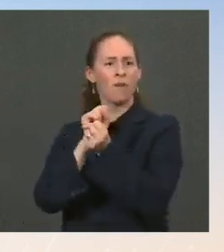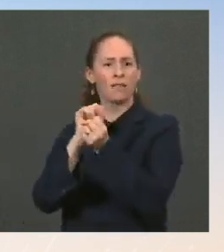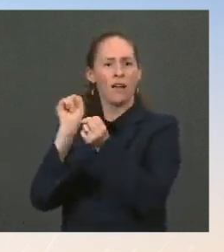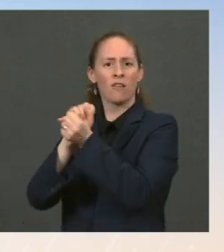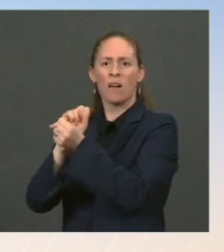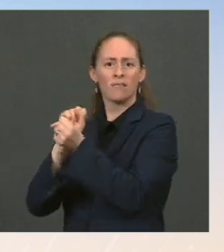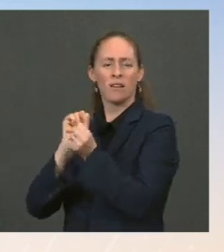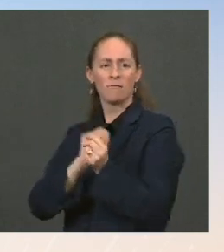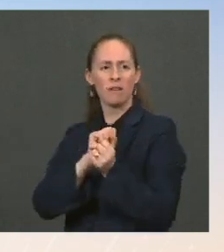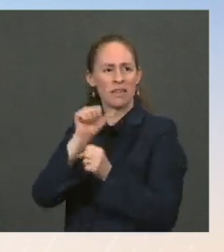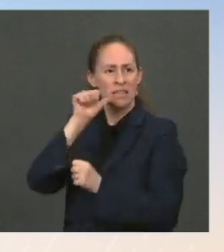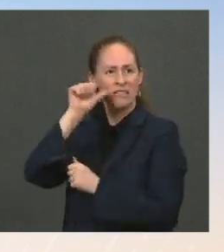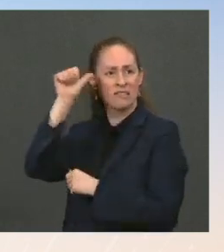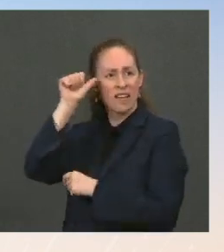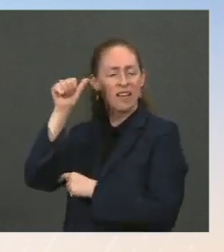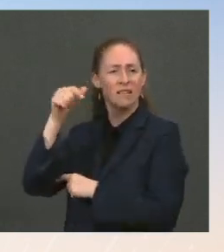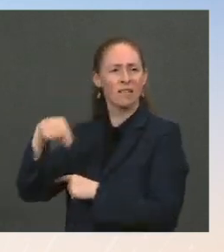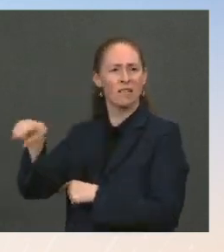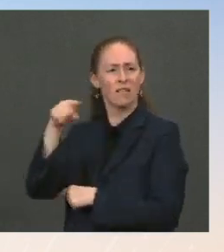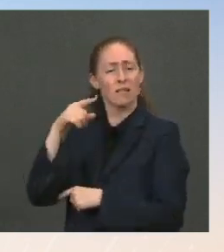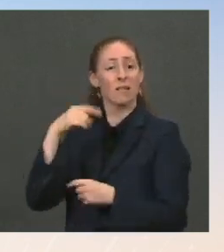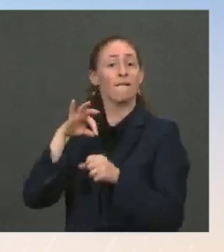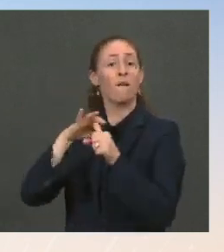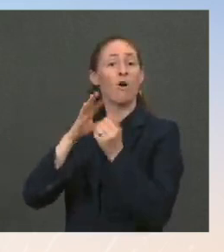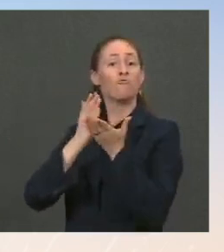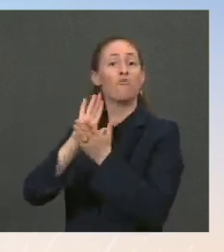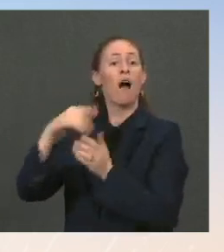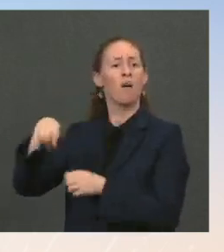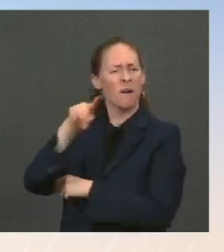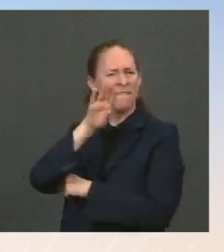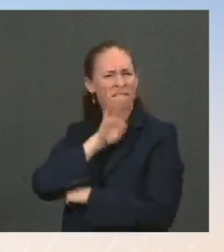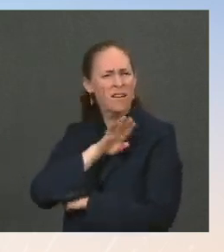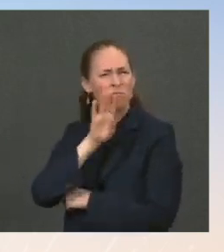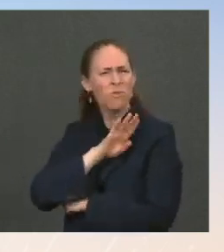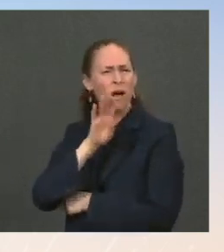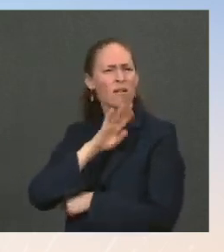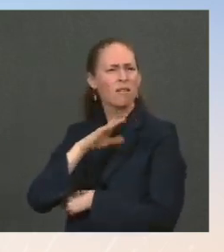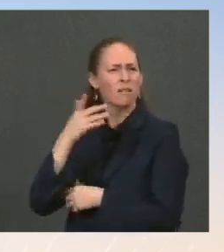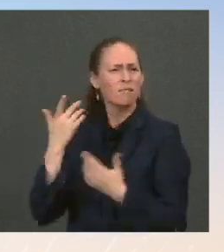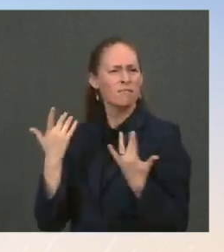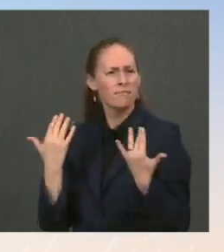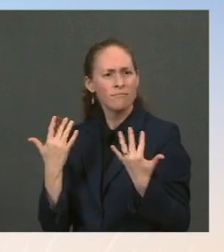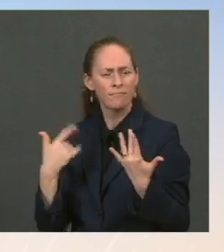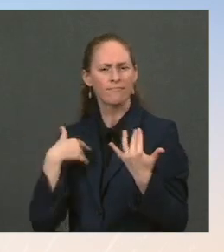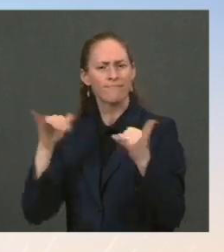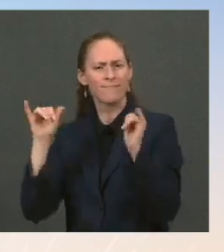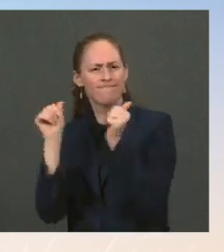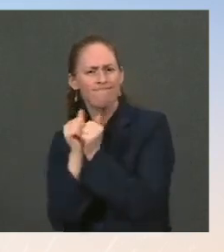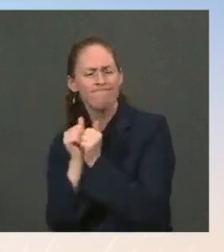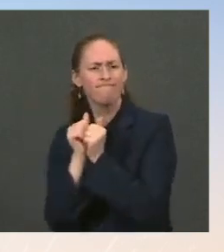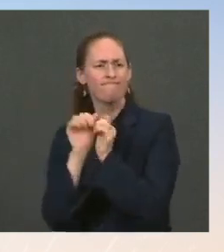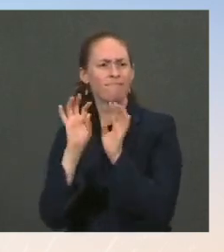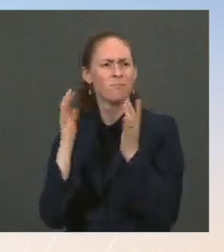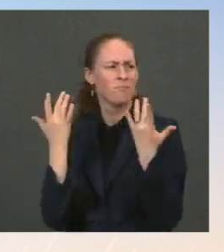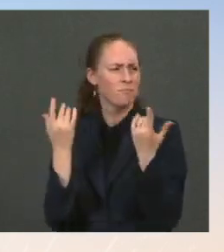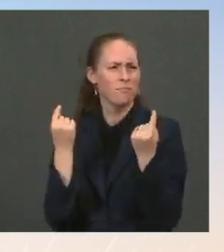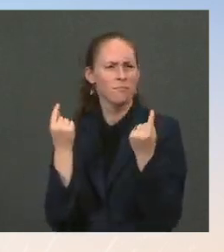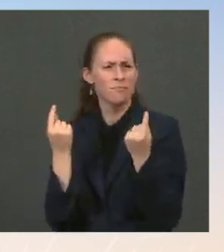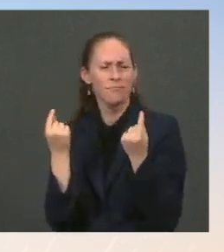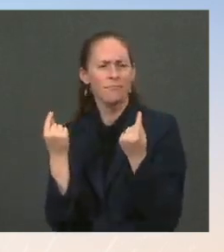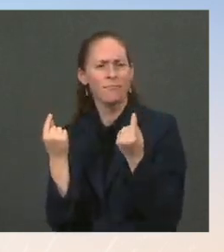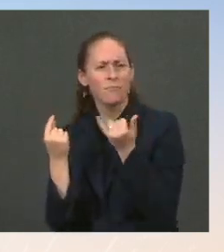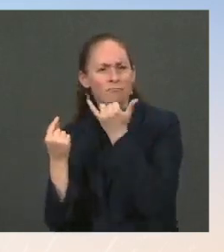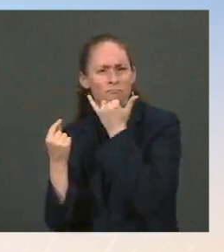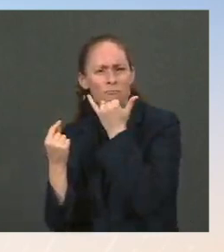rights issue. So other than we're frustrated, we stand with you. What do you have to say to activists who are